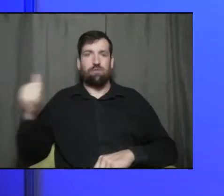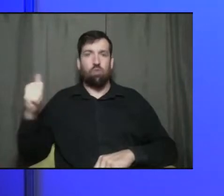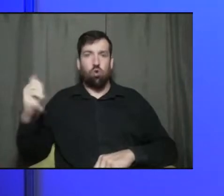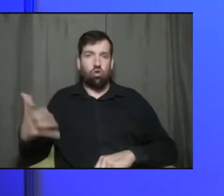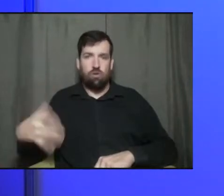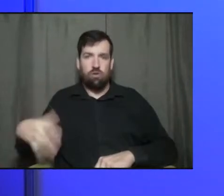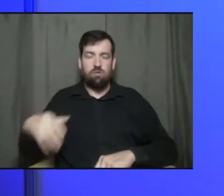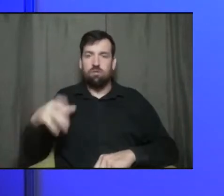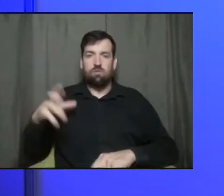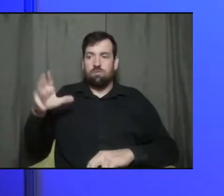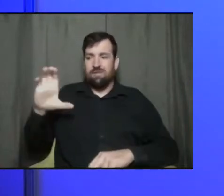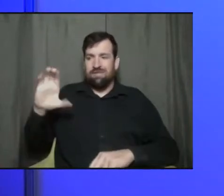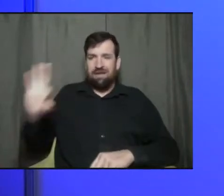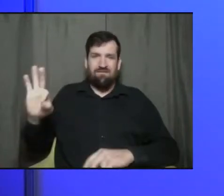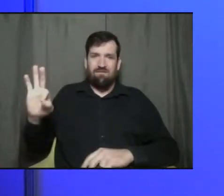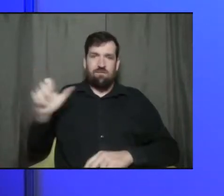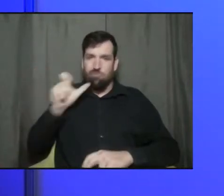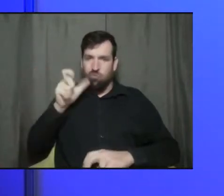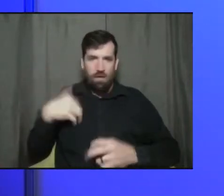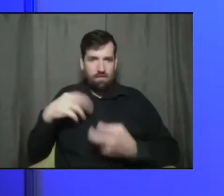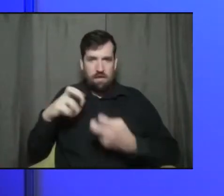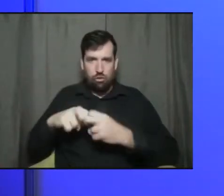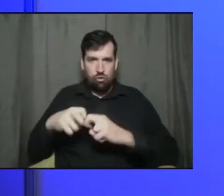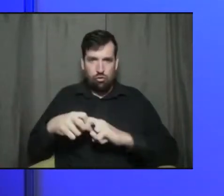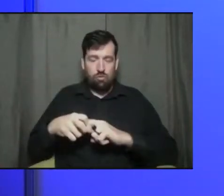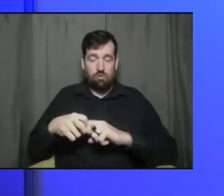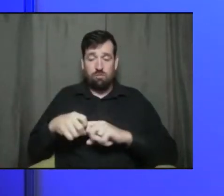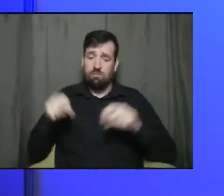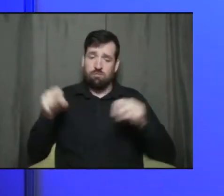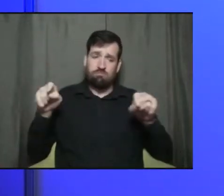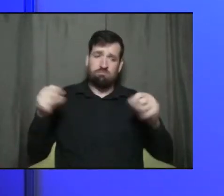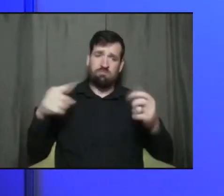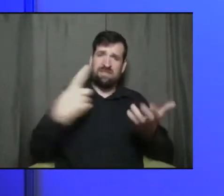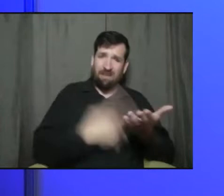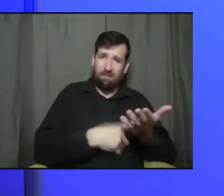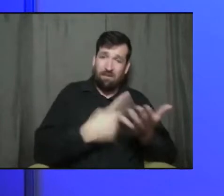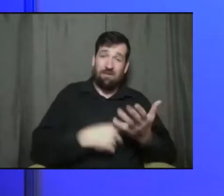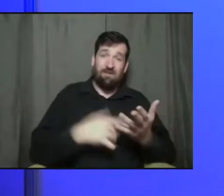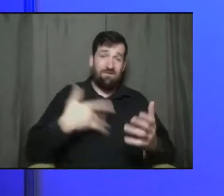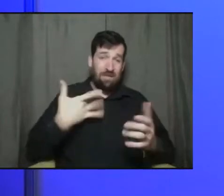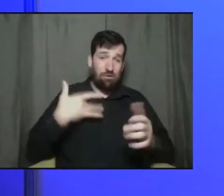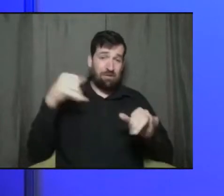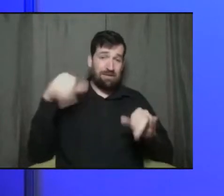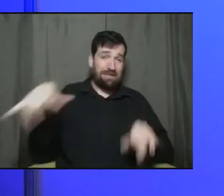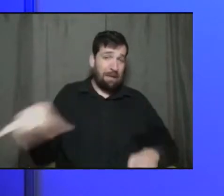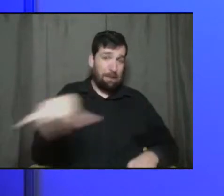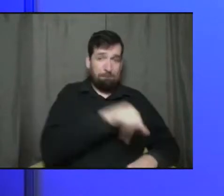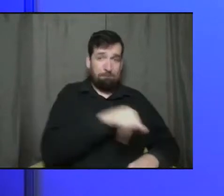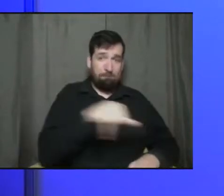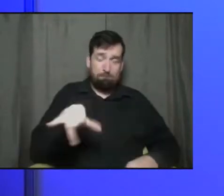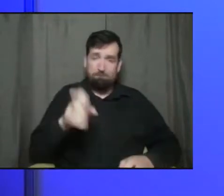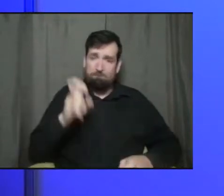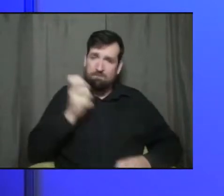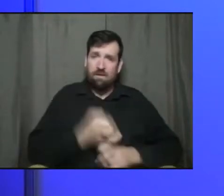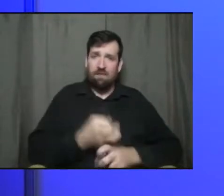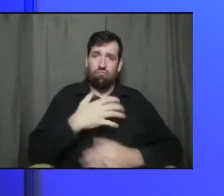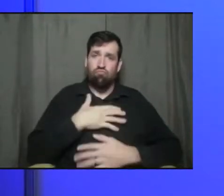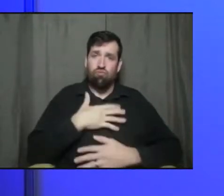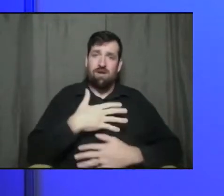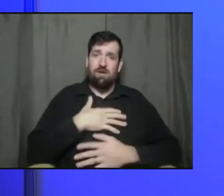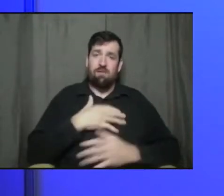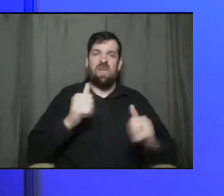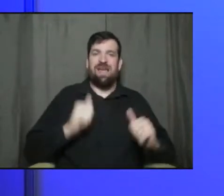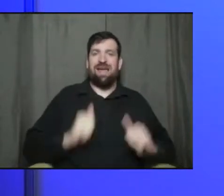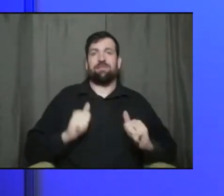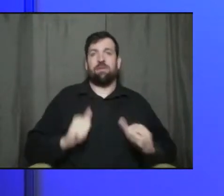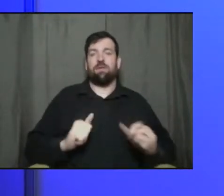issue. So while both can kind of at times feel the same and that you have difficulty breathing, asthma is a very